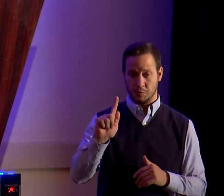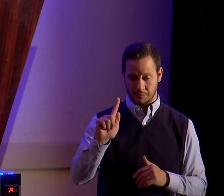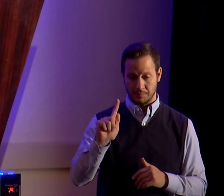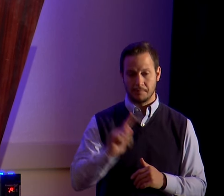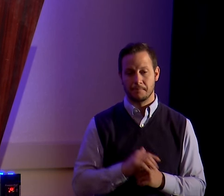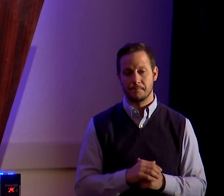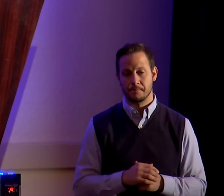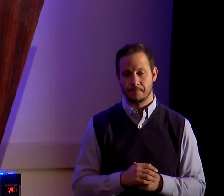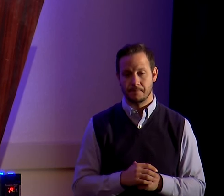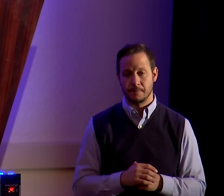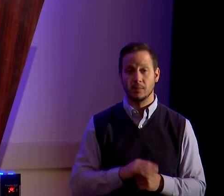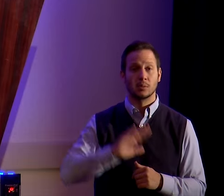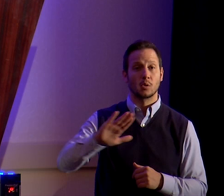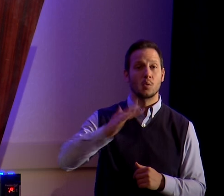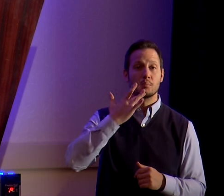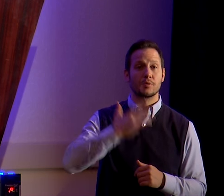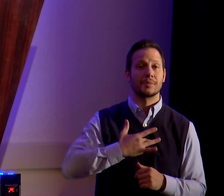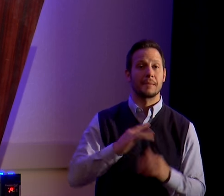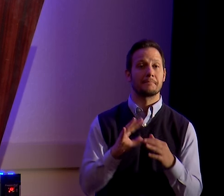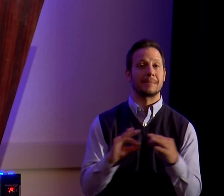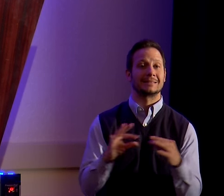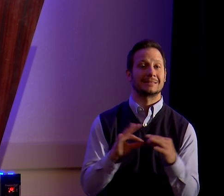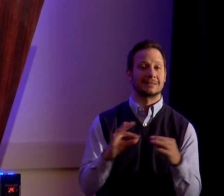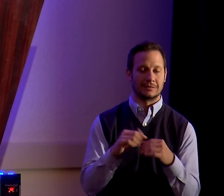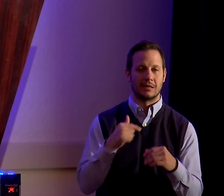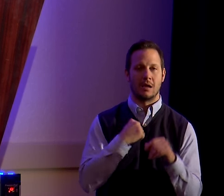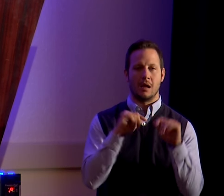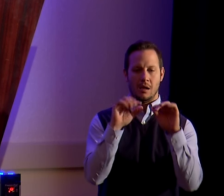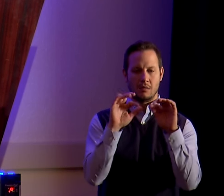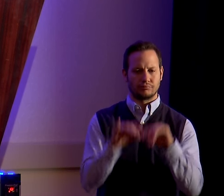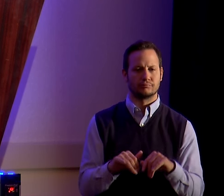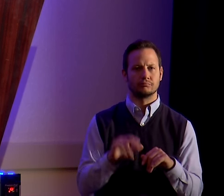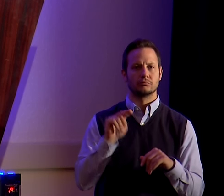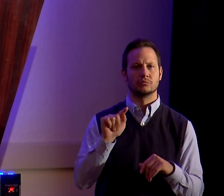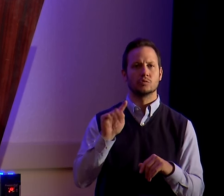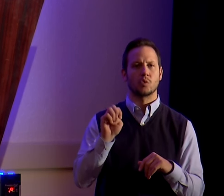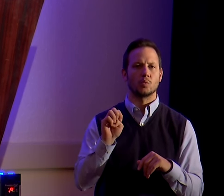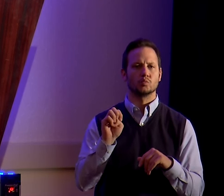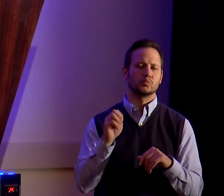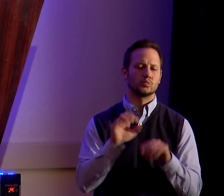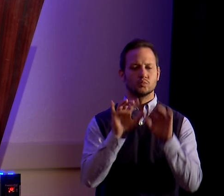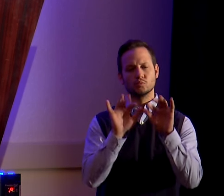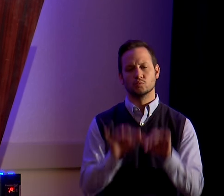And for her birthday message, I wrote a note to her.